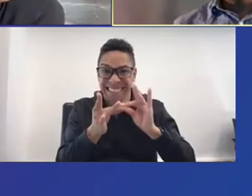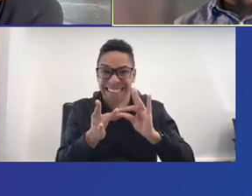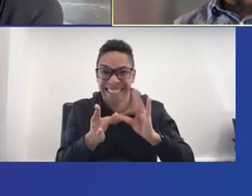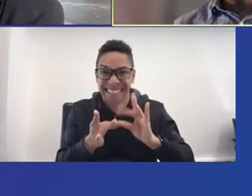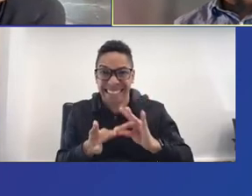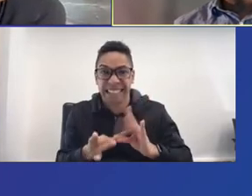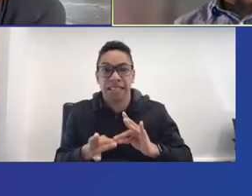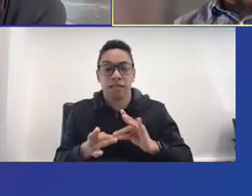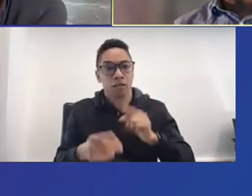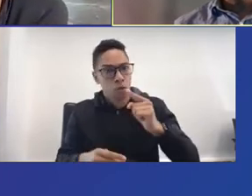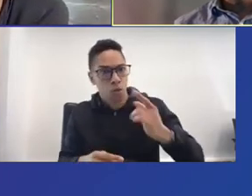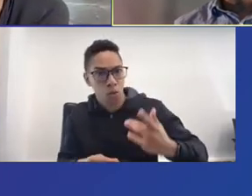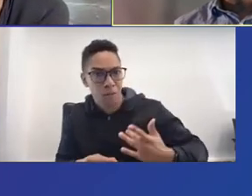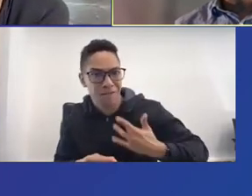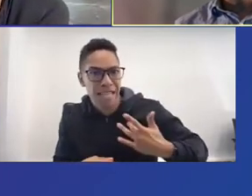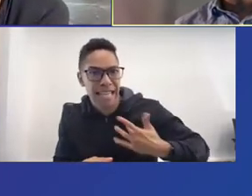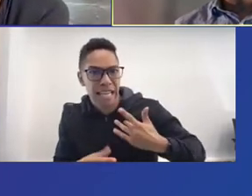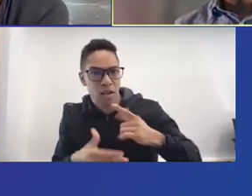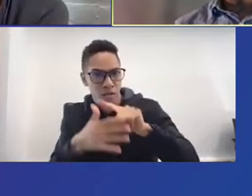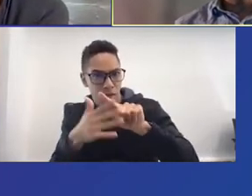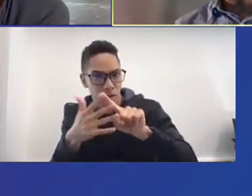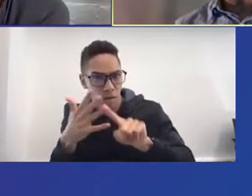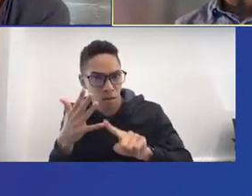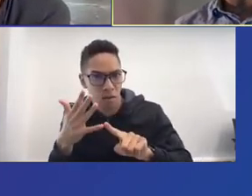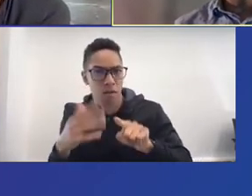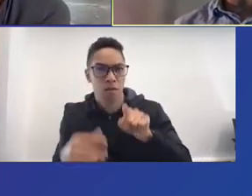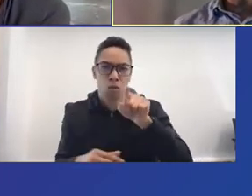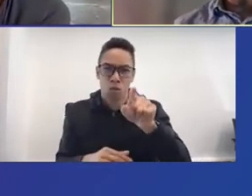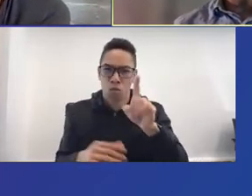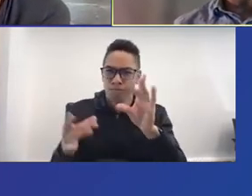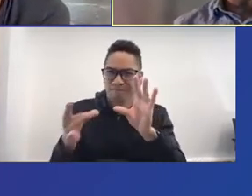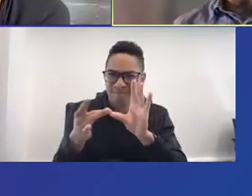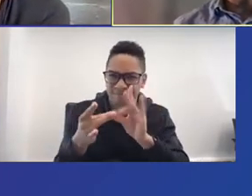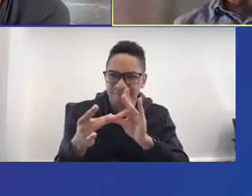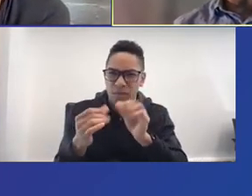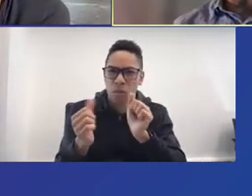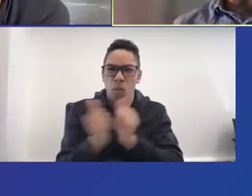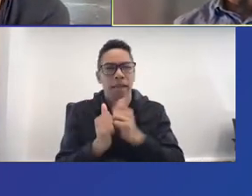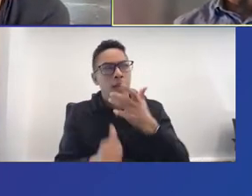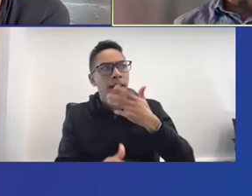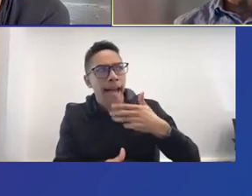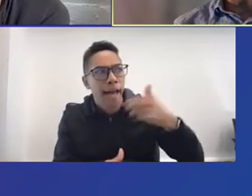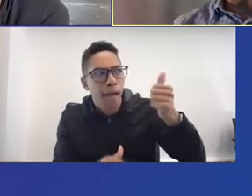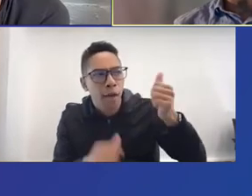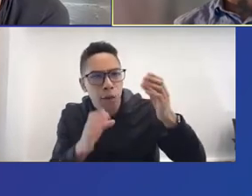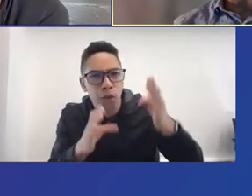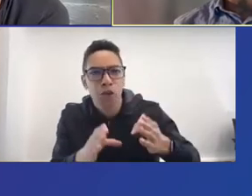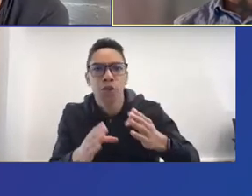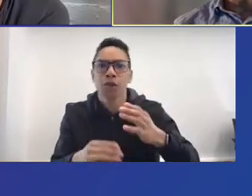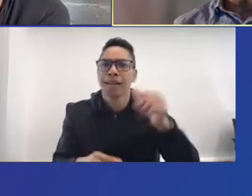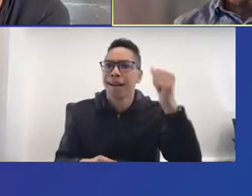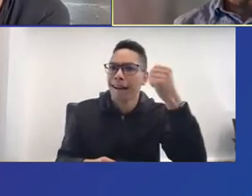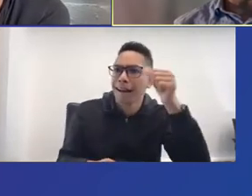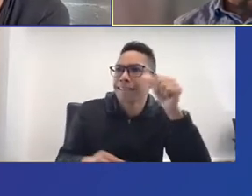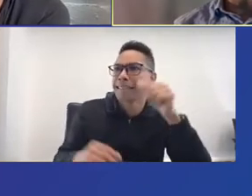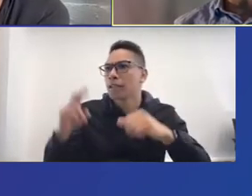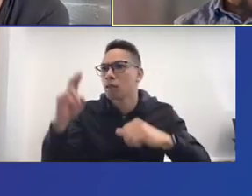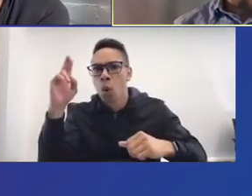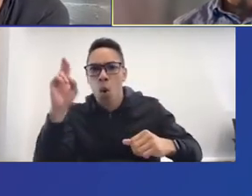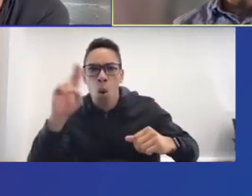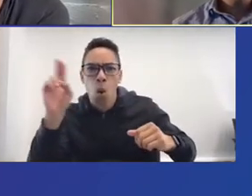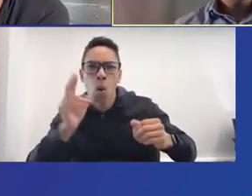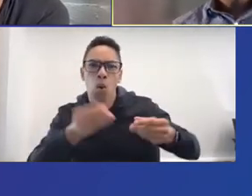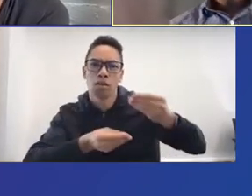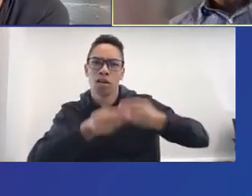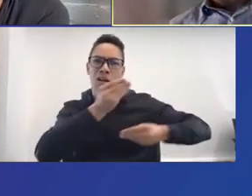if you feel all those things, if you're connected with your elders, your aunties, your uncles, your